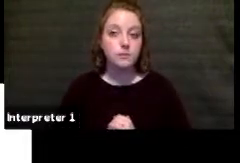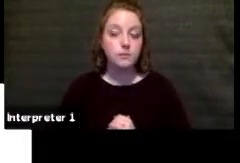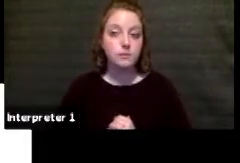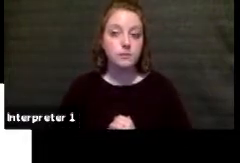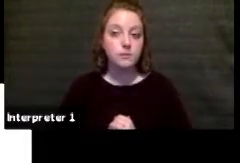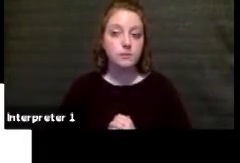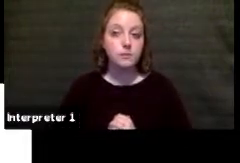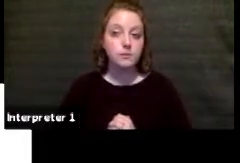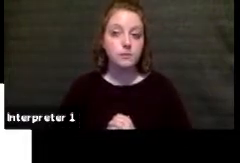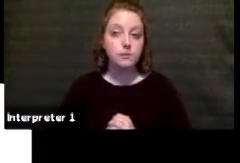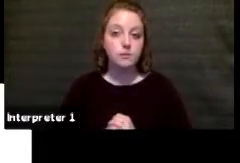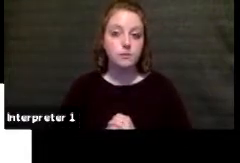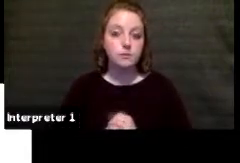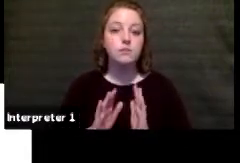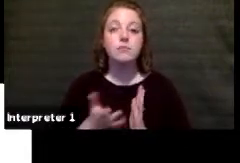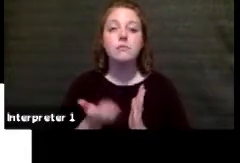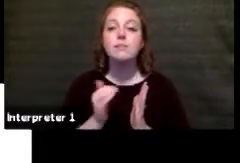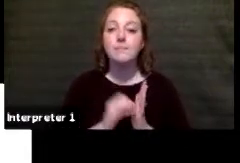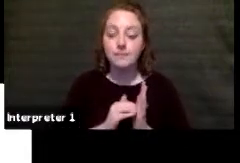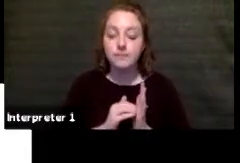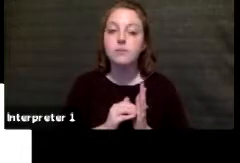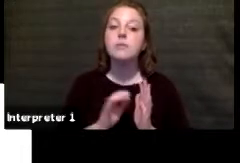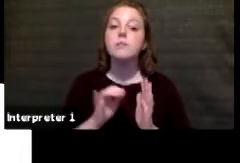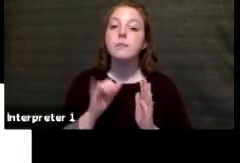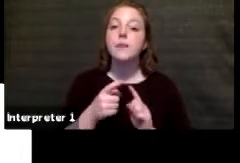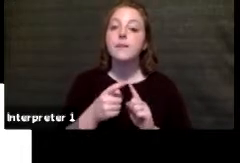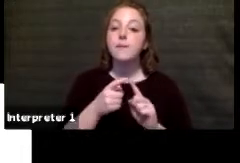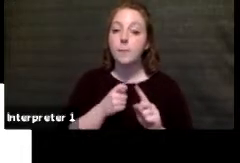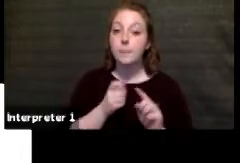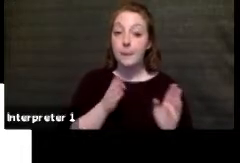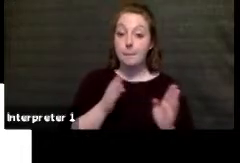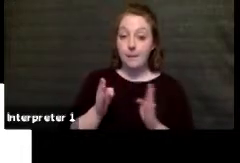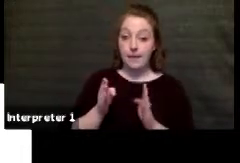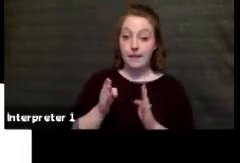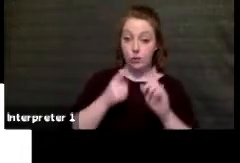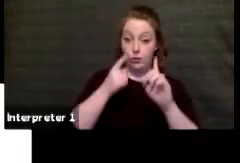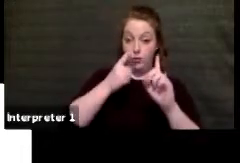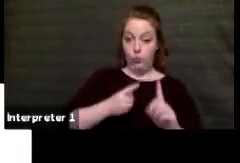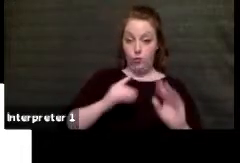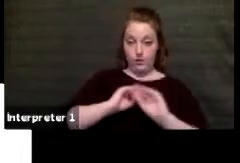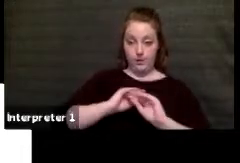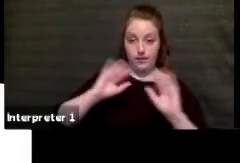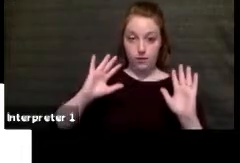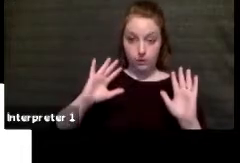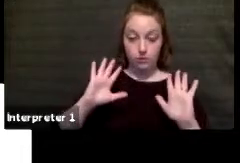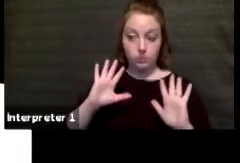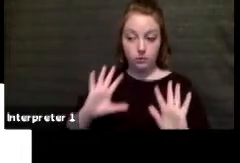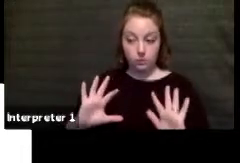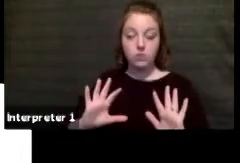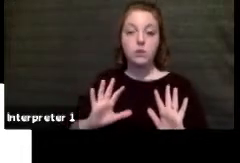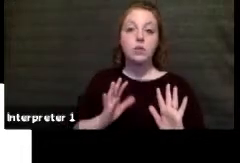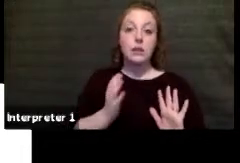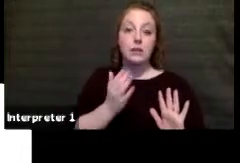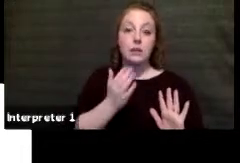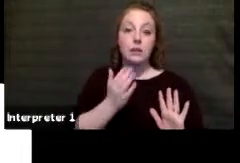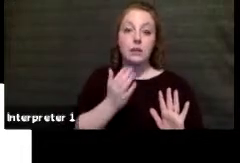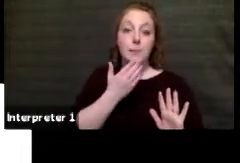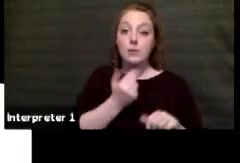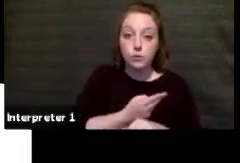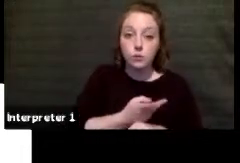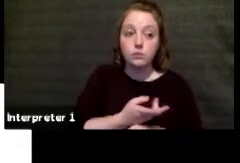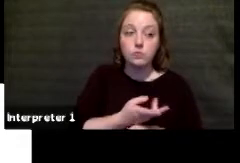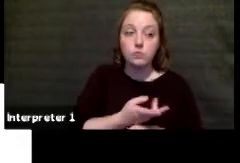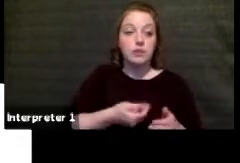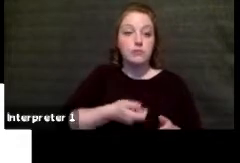the facility master plan, setting those goals up front, where is that highest need and best use, uh, and then as we move forward.